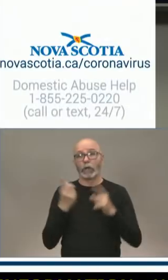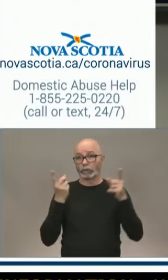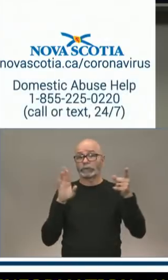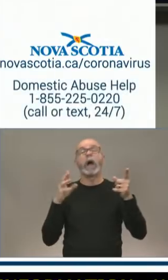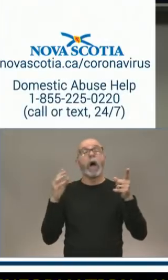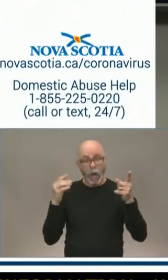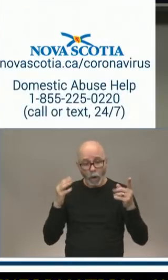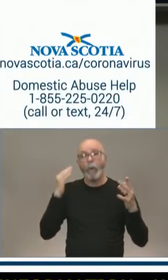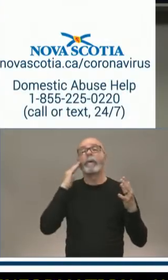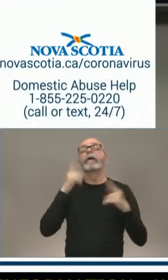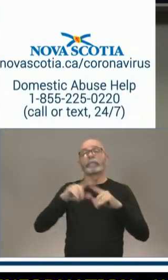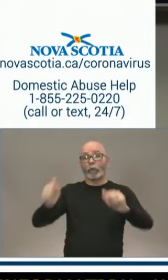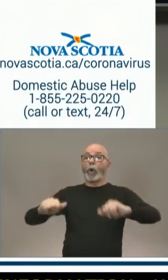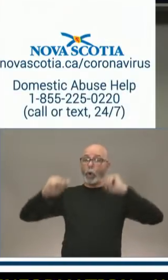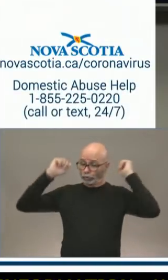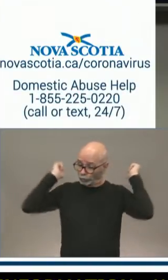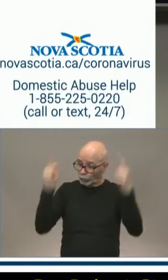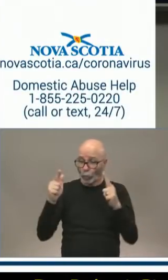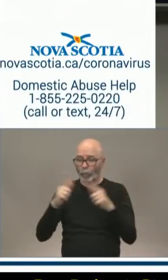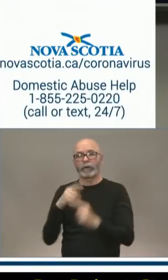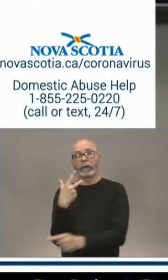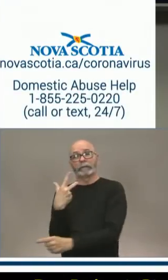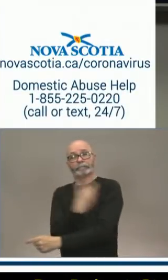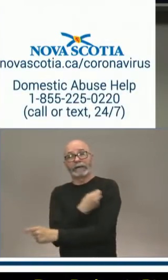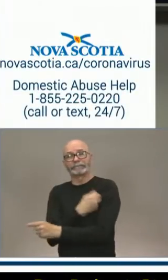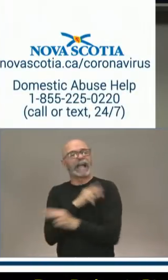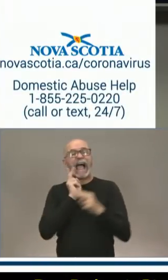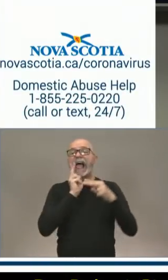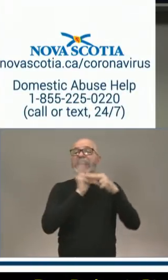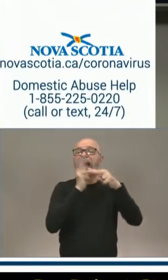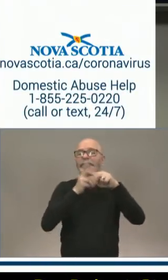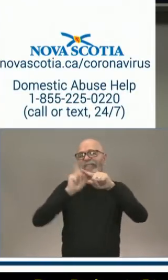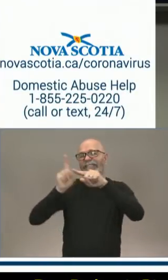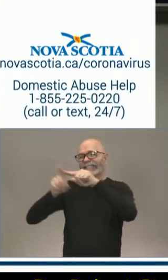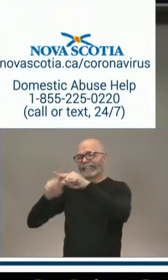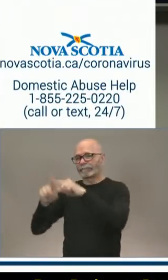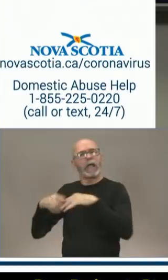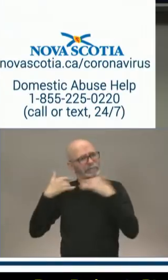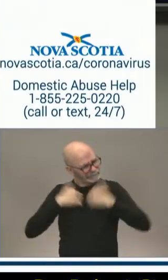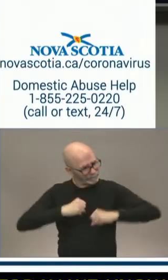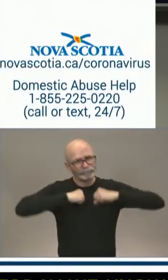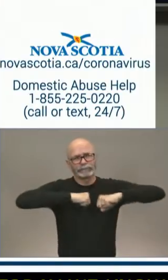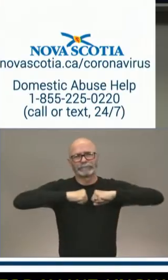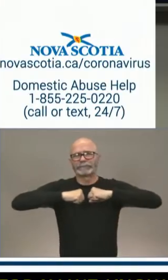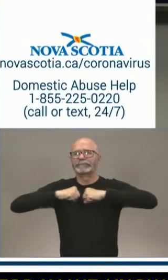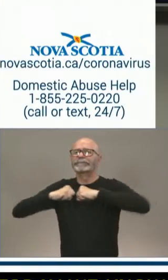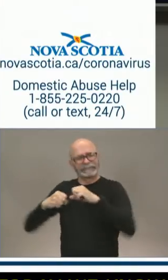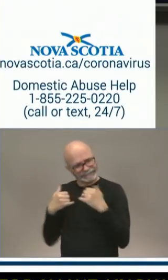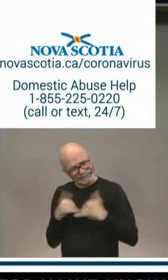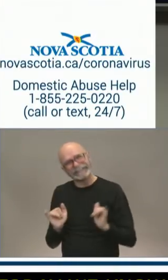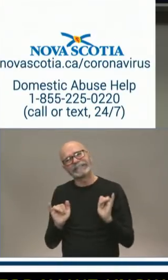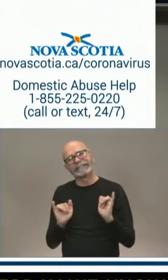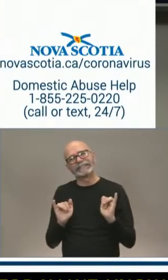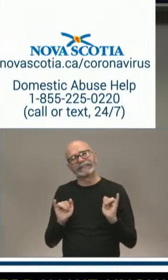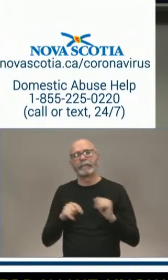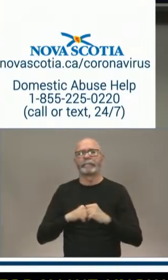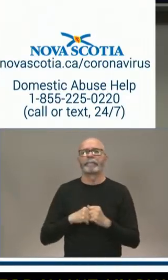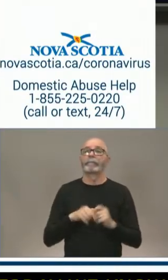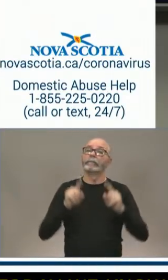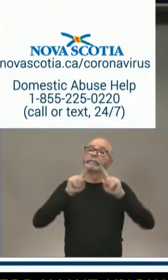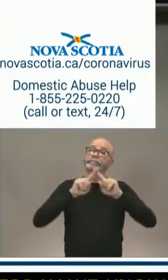of protection and a good protection against severe disease. We'll produce information that Nova Scotians can